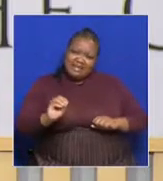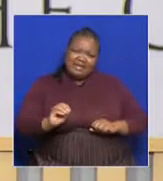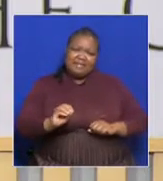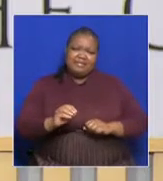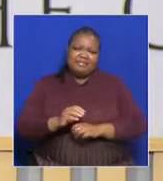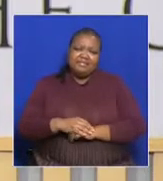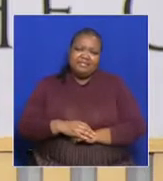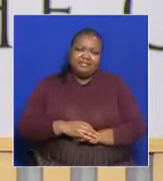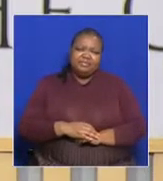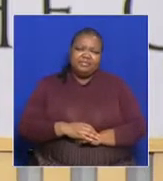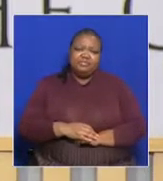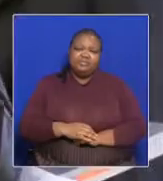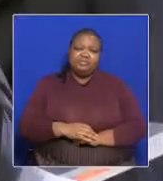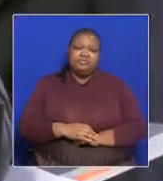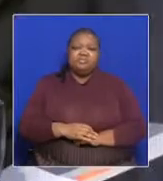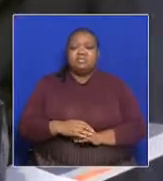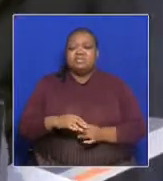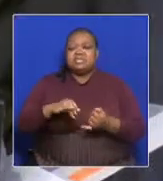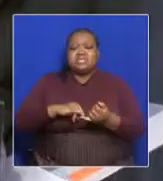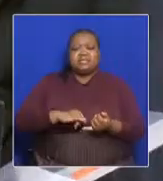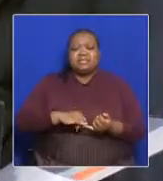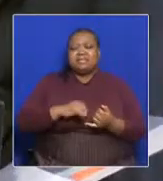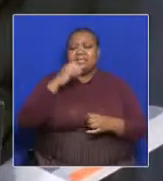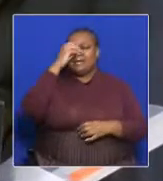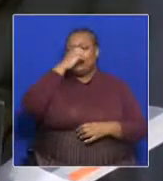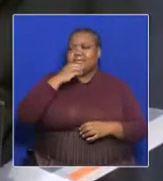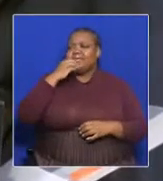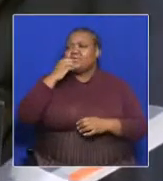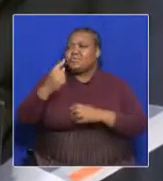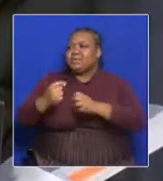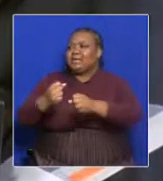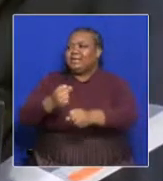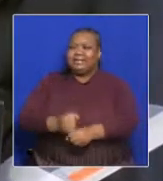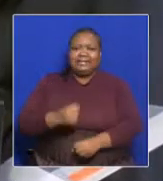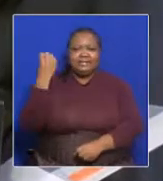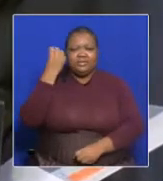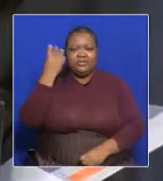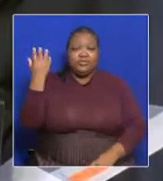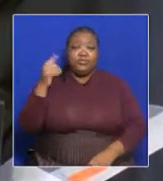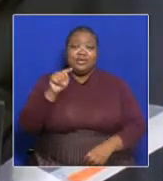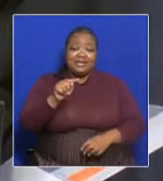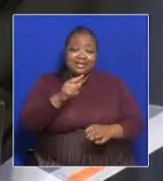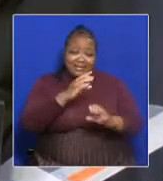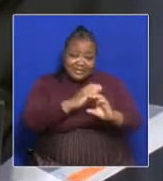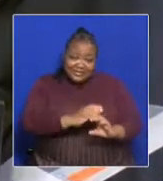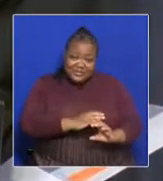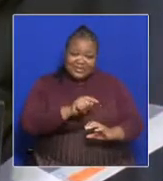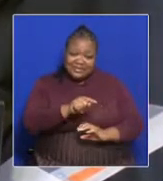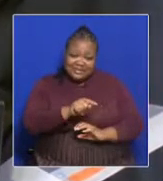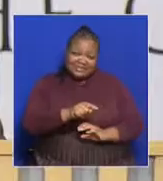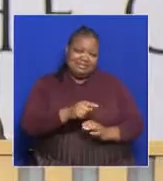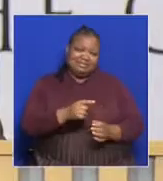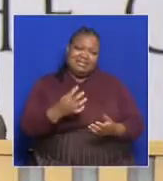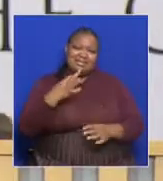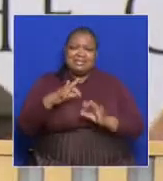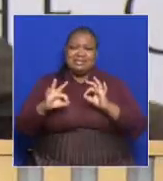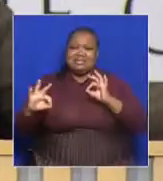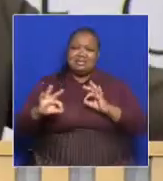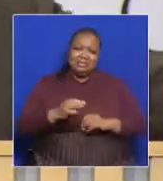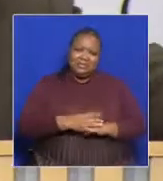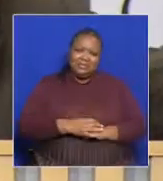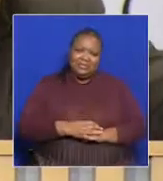about September, October, the following year. Just looking at that, it's as simple as that. Yes, I agree with you,